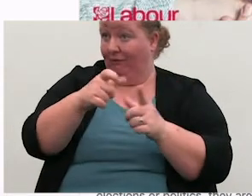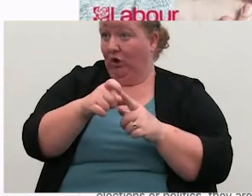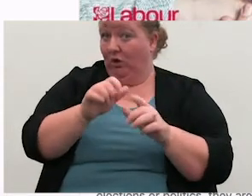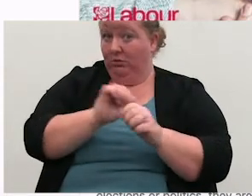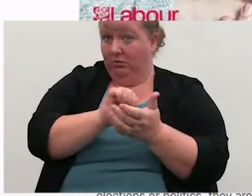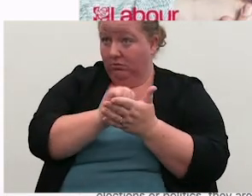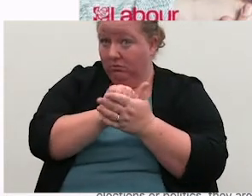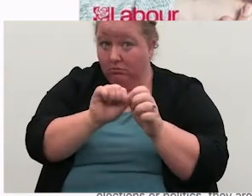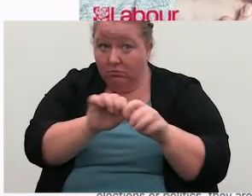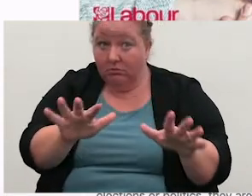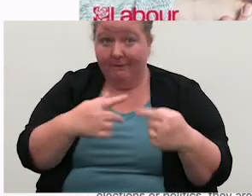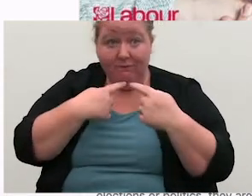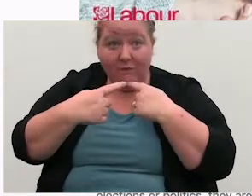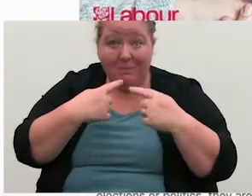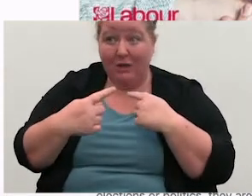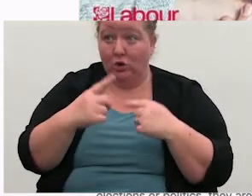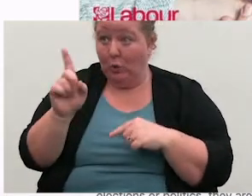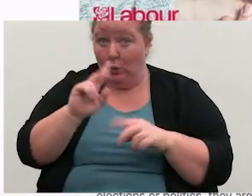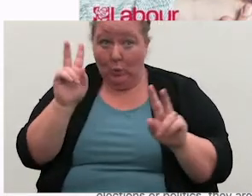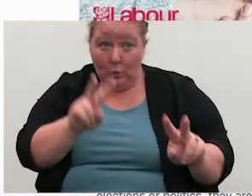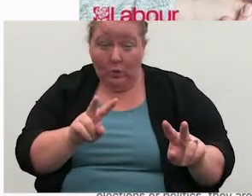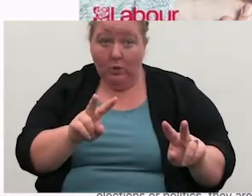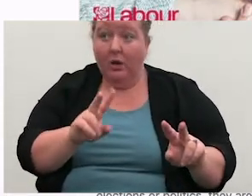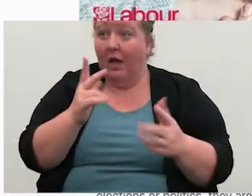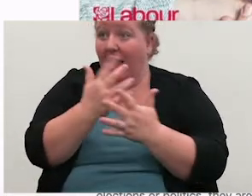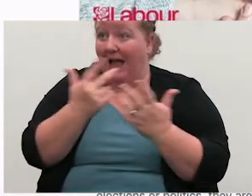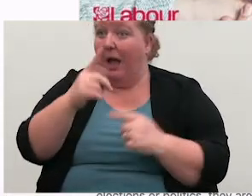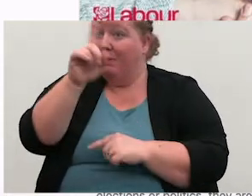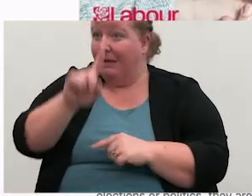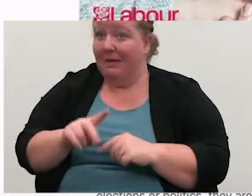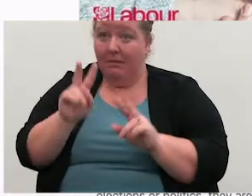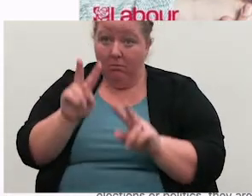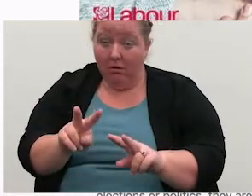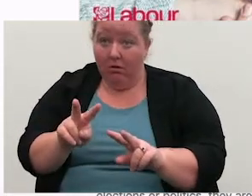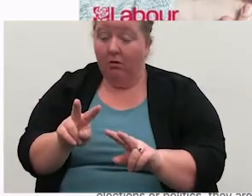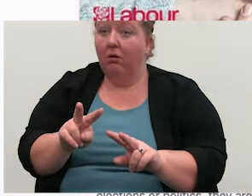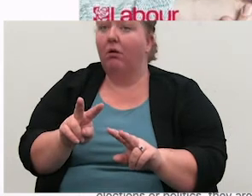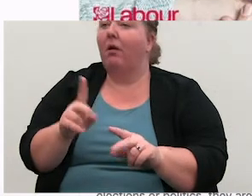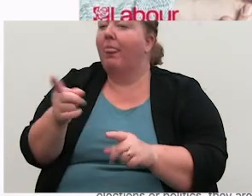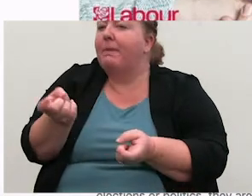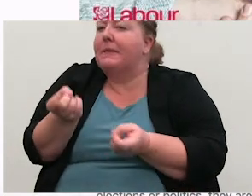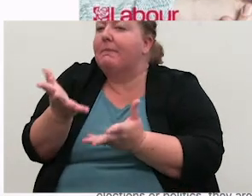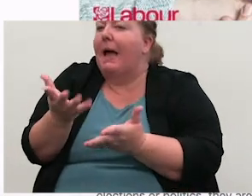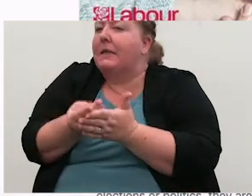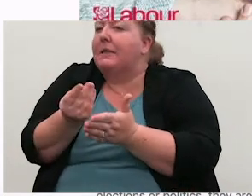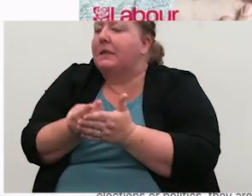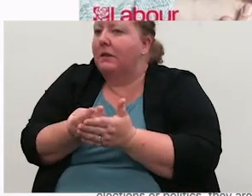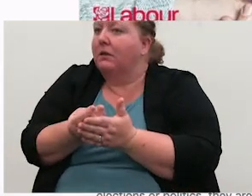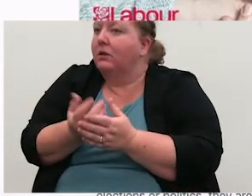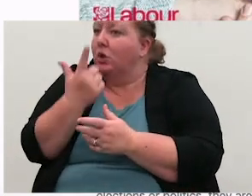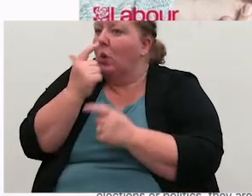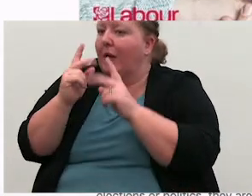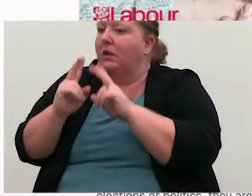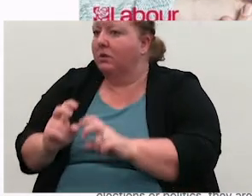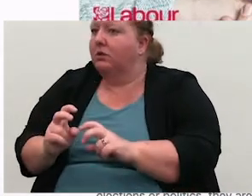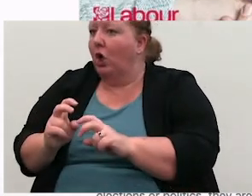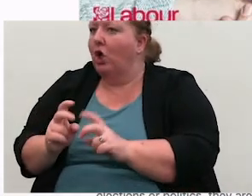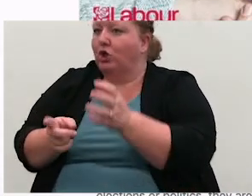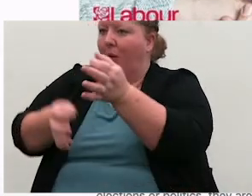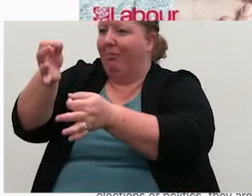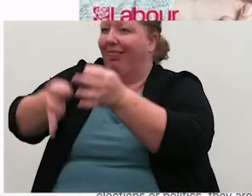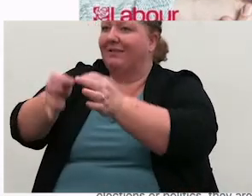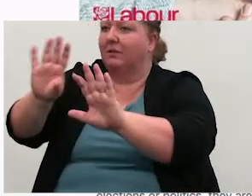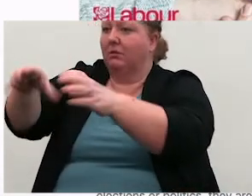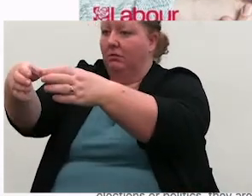and some information about who has seen it, how many people have seen it, how much they spent on it. You can search by political party or